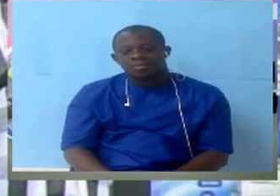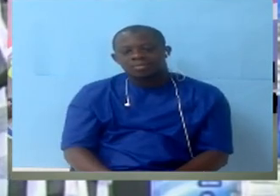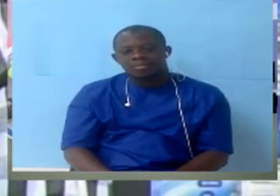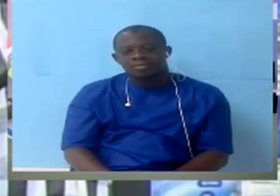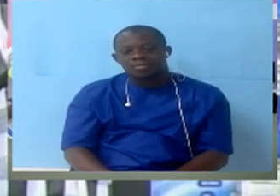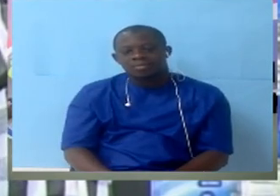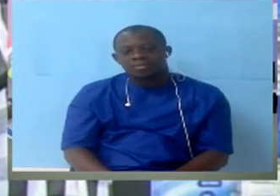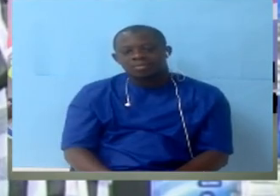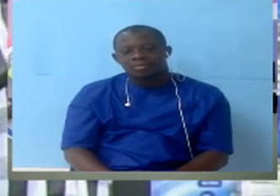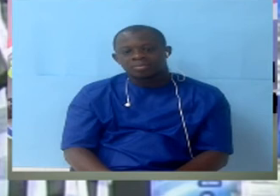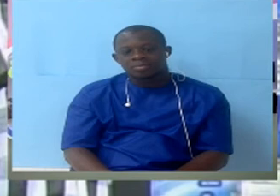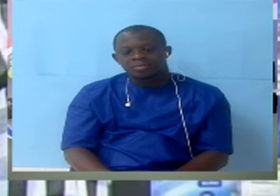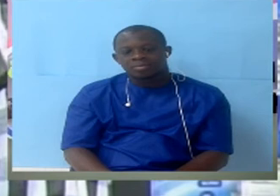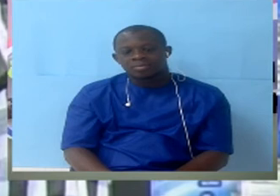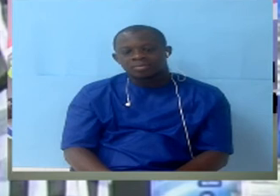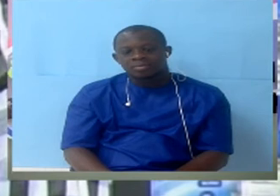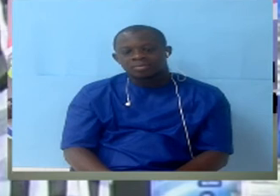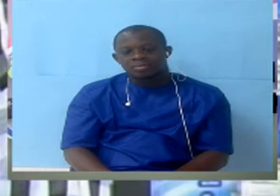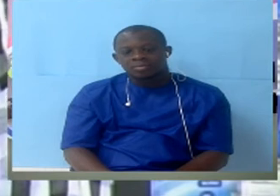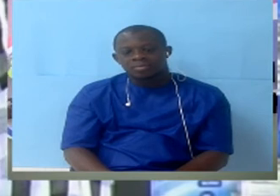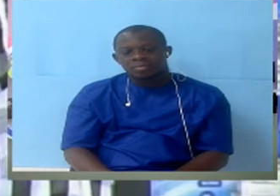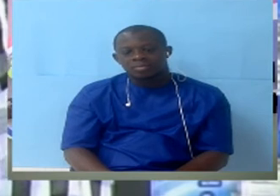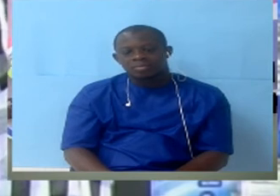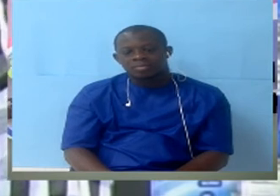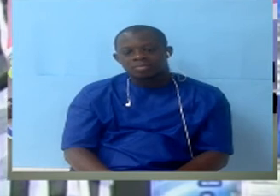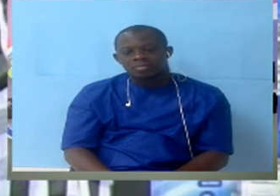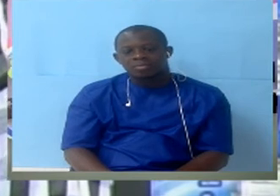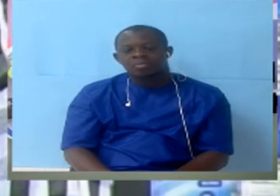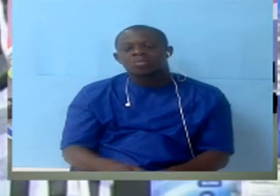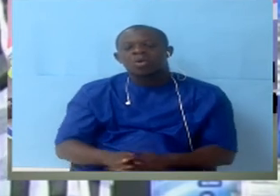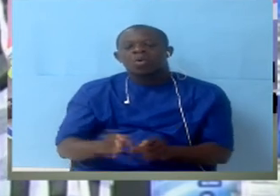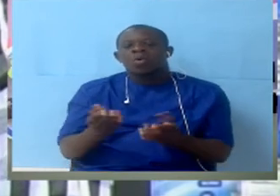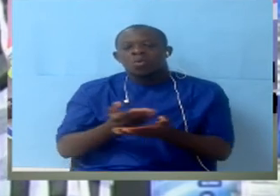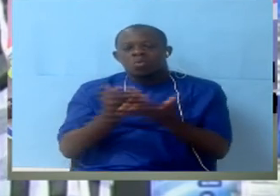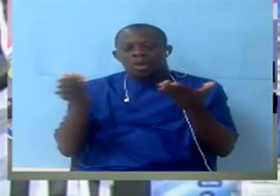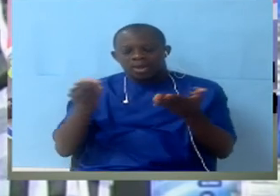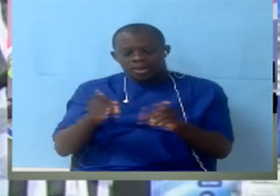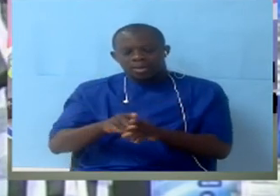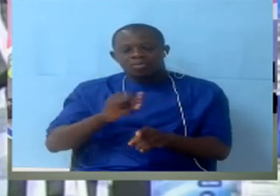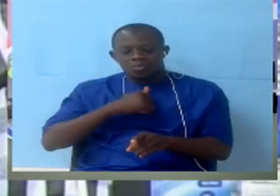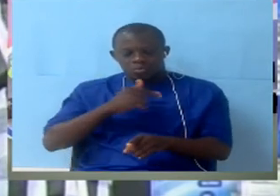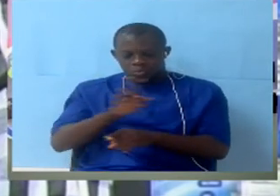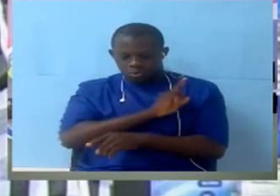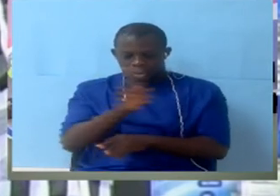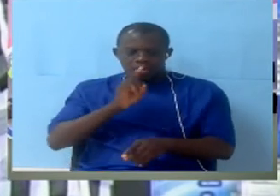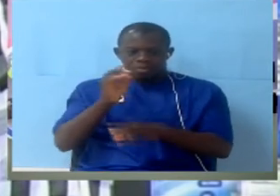mbiyan ko gana dokola je pour kaje ko pour gole sikyo fana the reason why we were